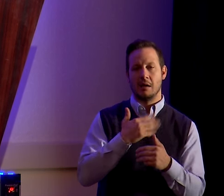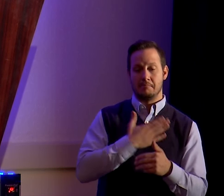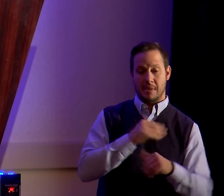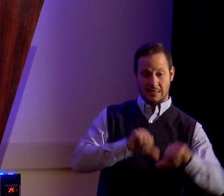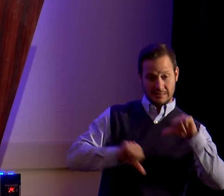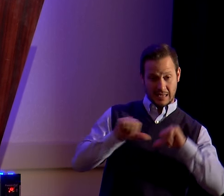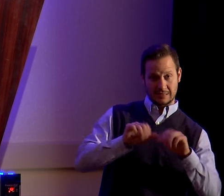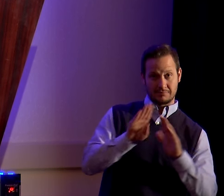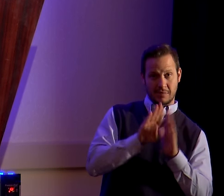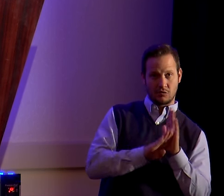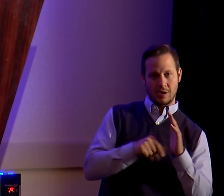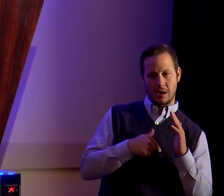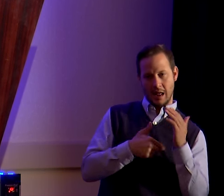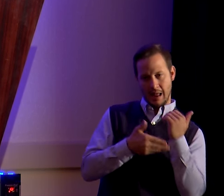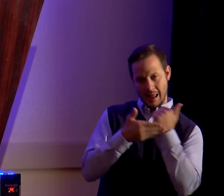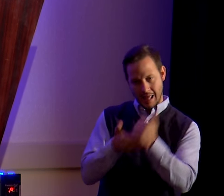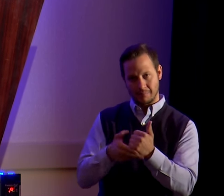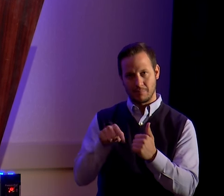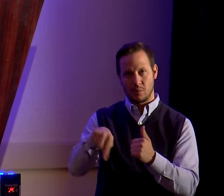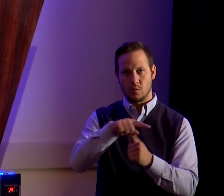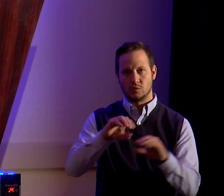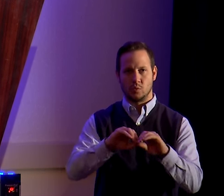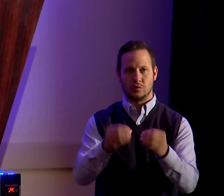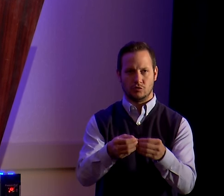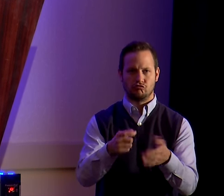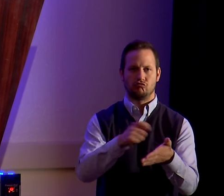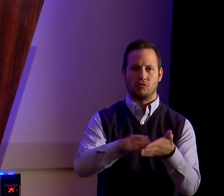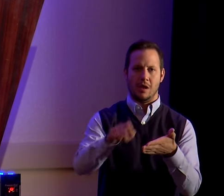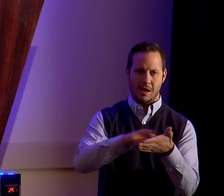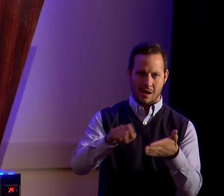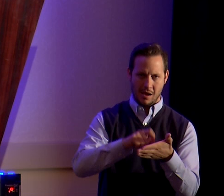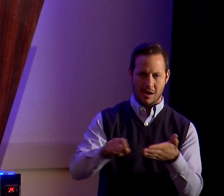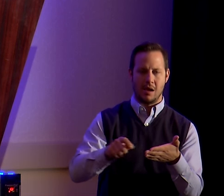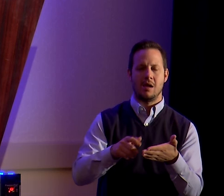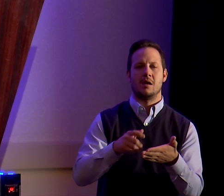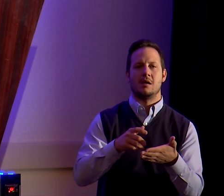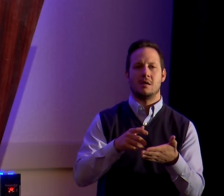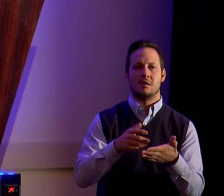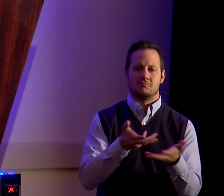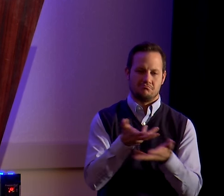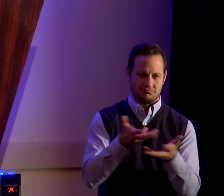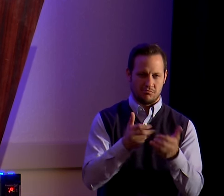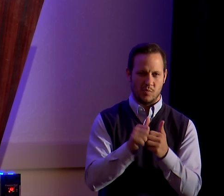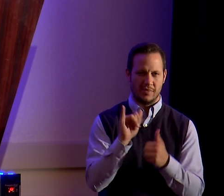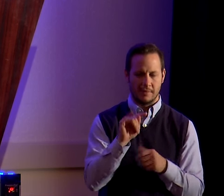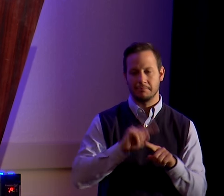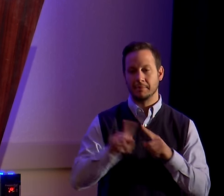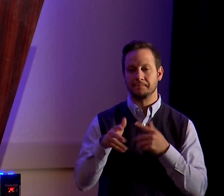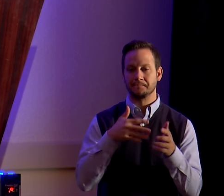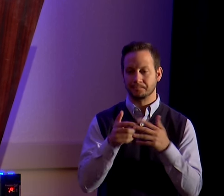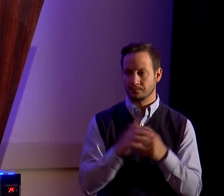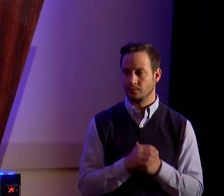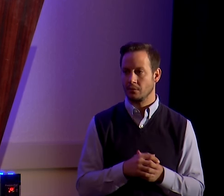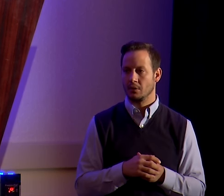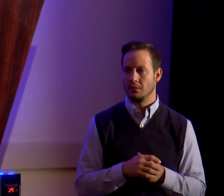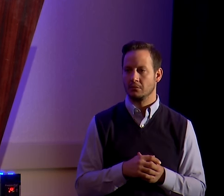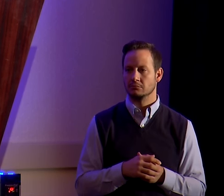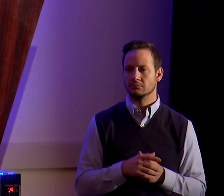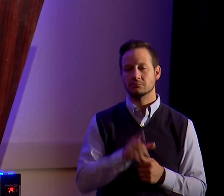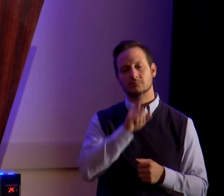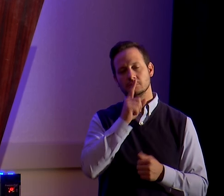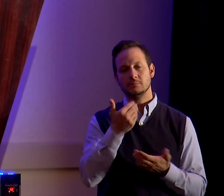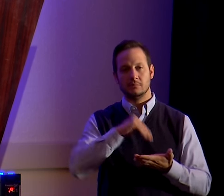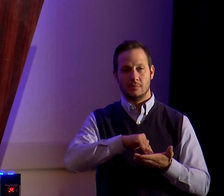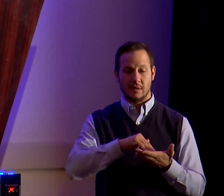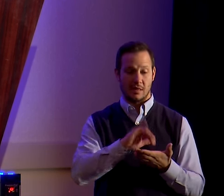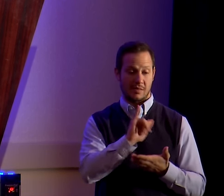these organizations, you know, write about it and deal with them. But still, it's not, you know, a big deal for me.